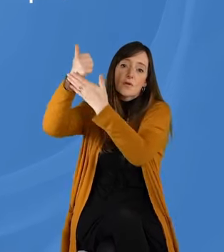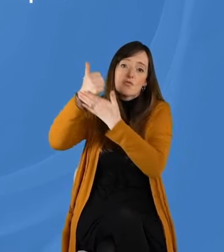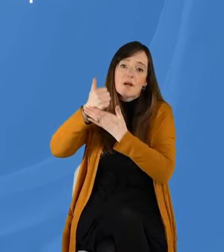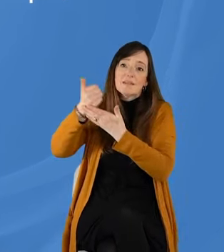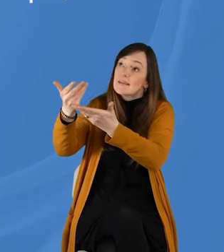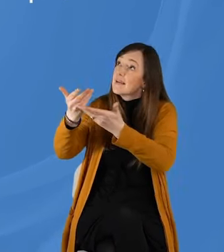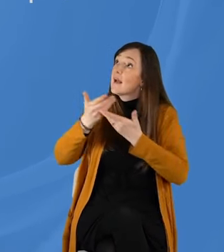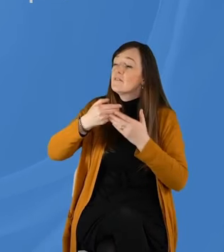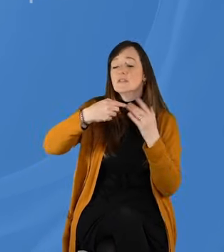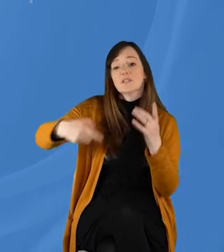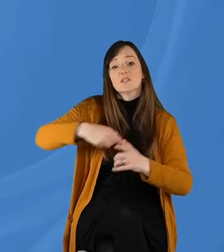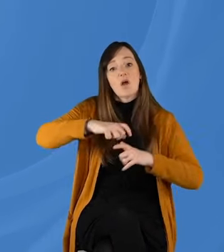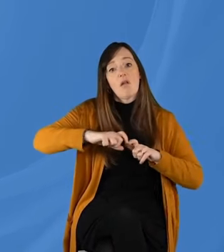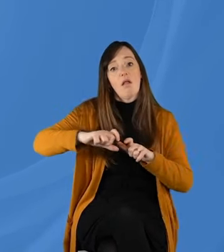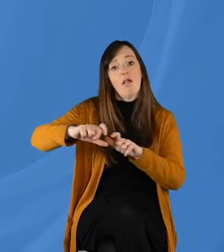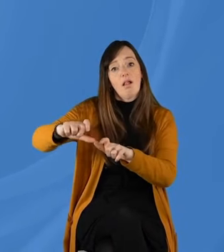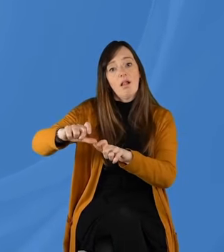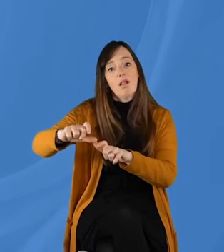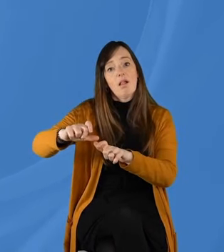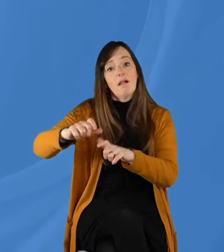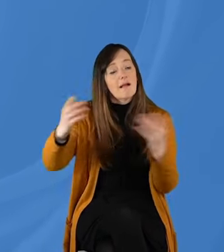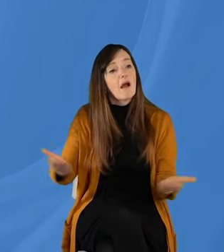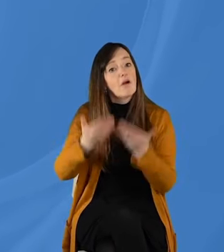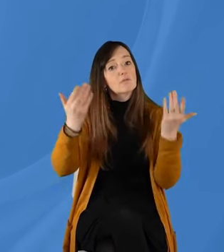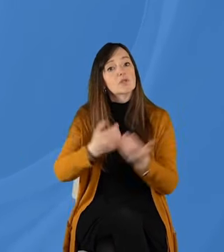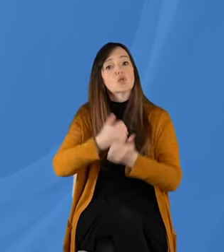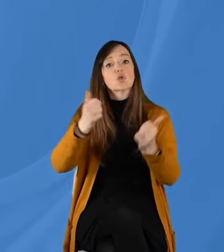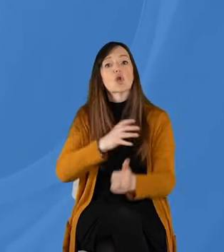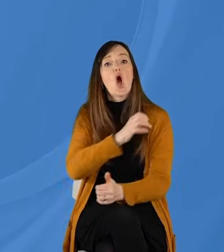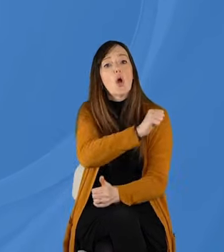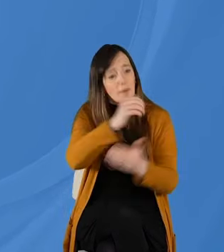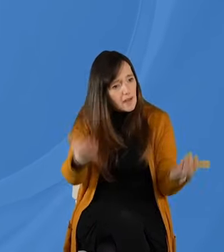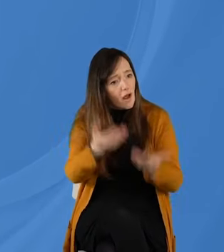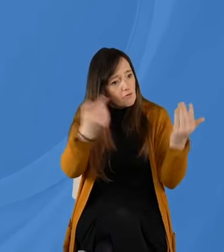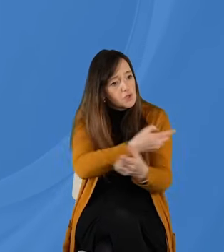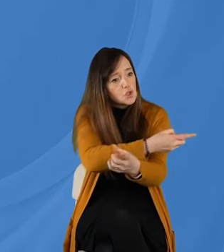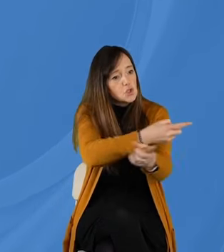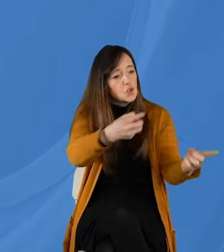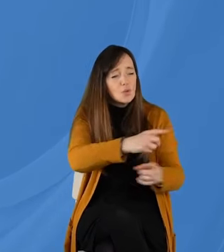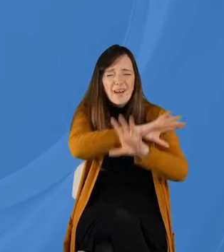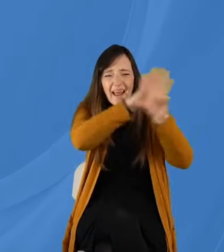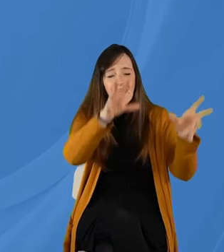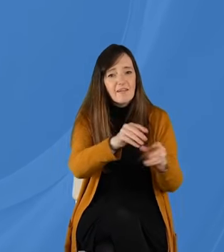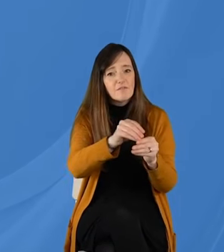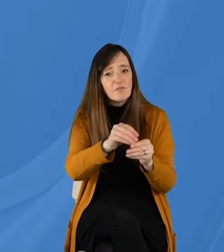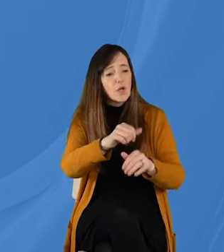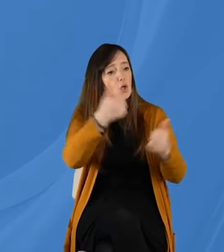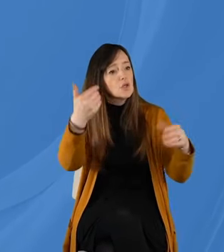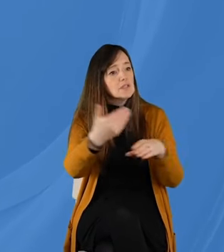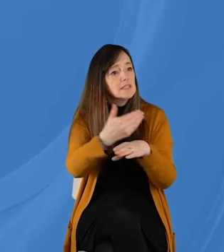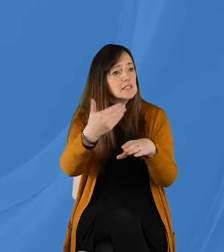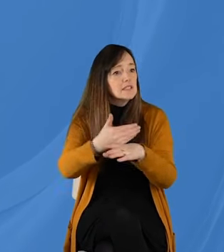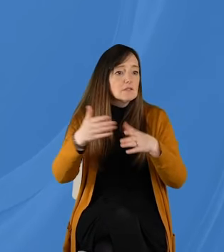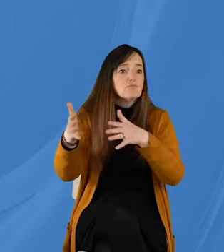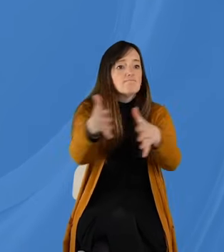eternal encouragement and good hope, encourage your hearts and strengthen you in every good deed and